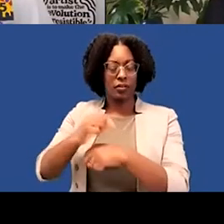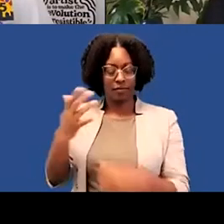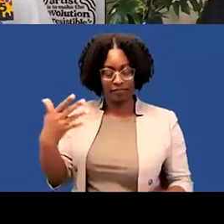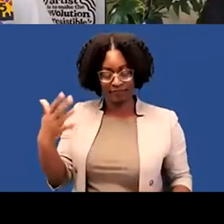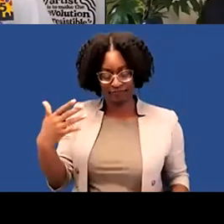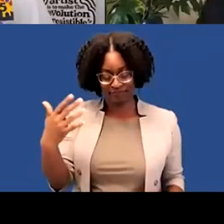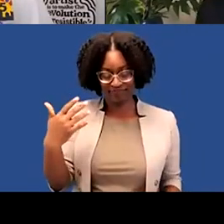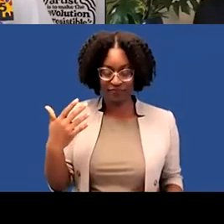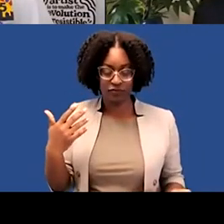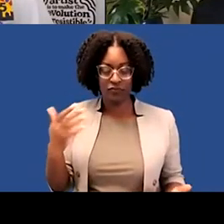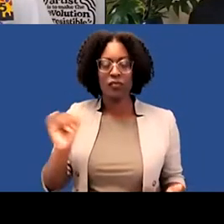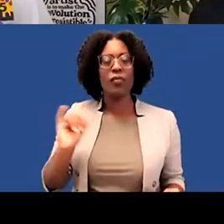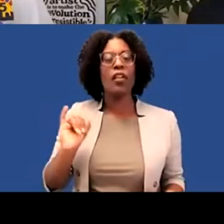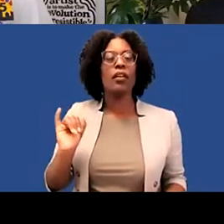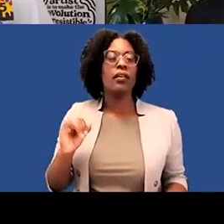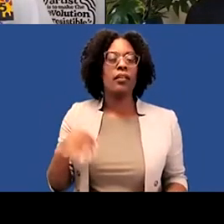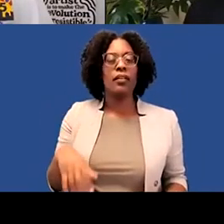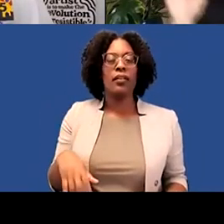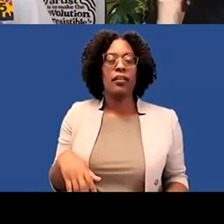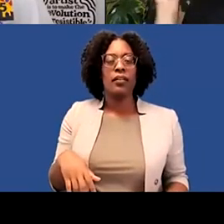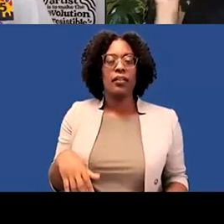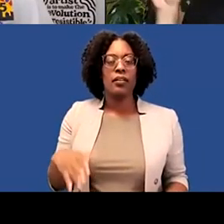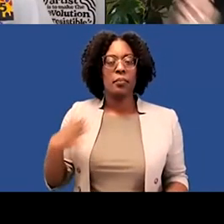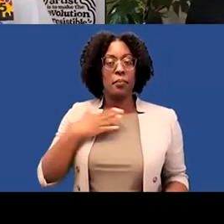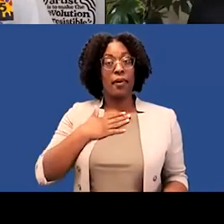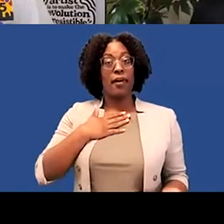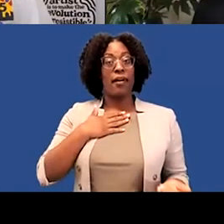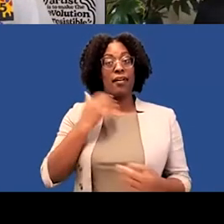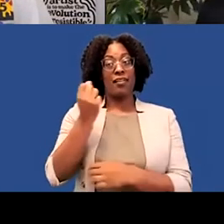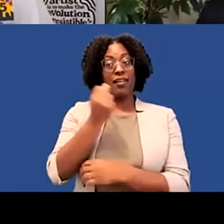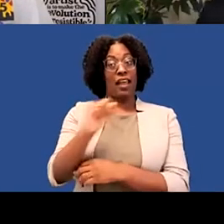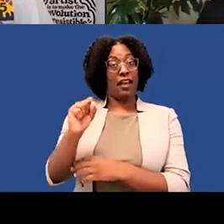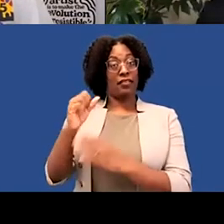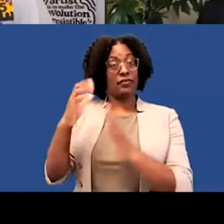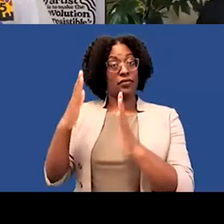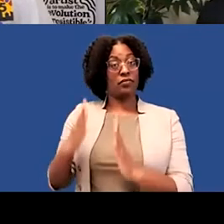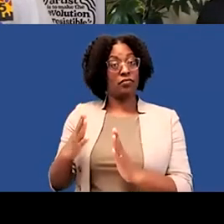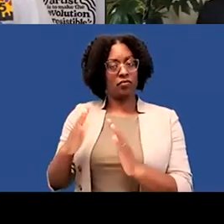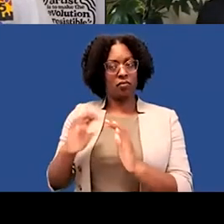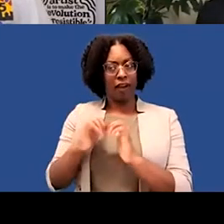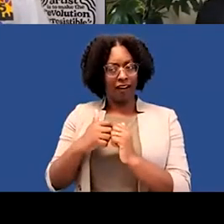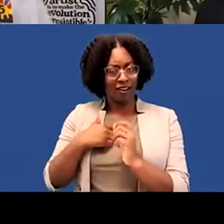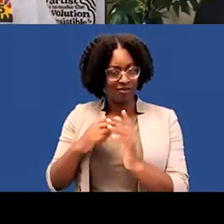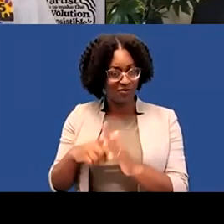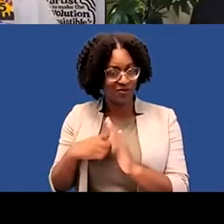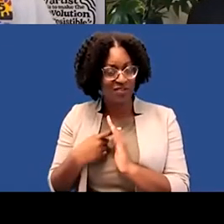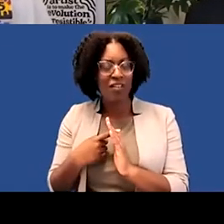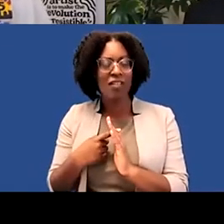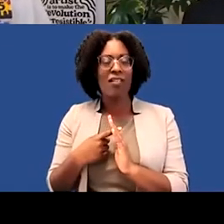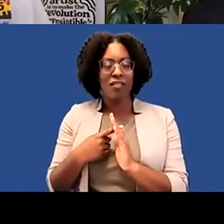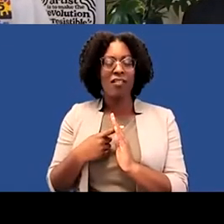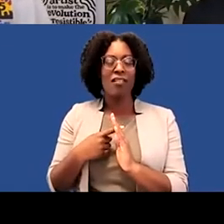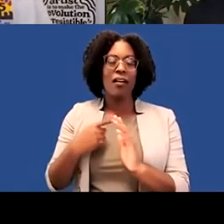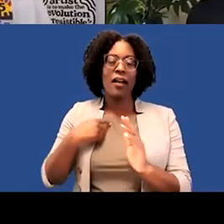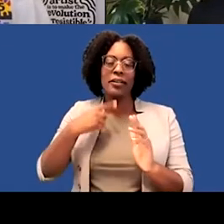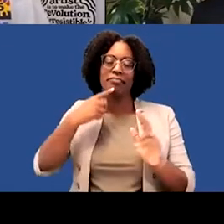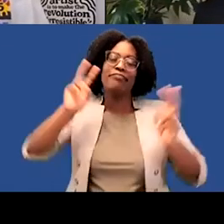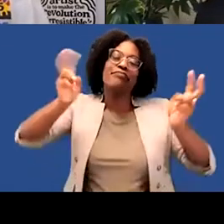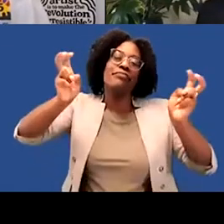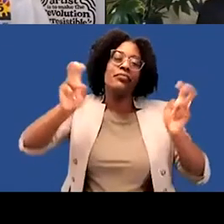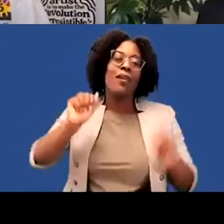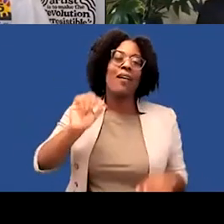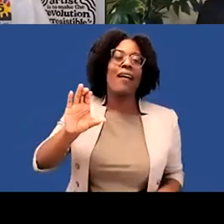kind of the origins of like my activism. And I put activism in quotes